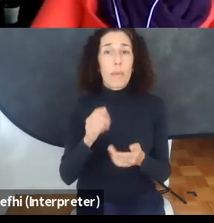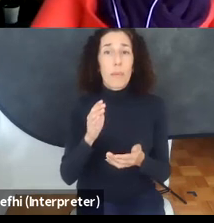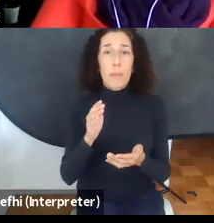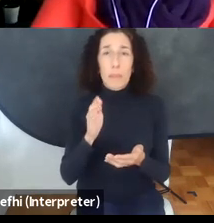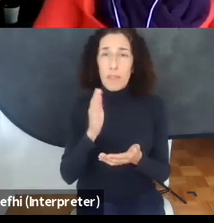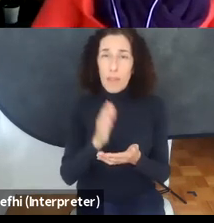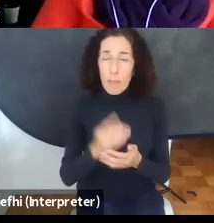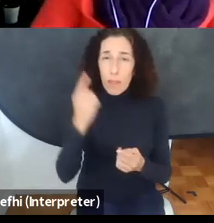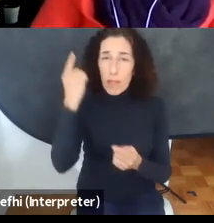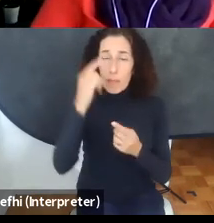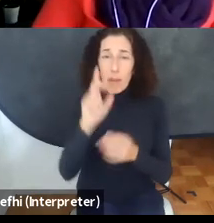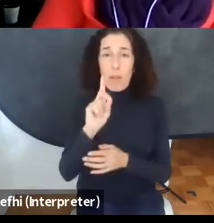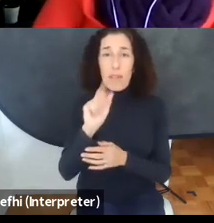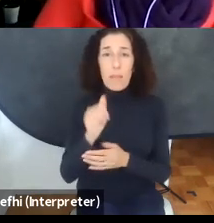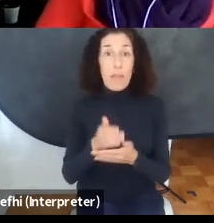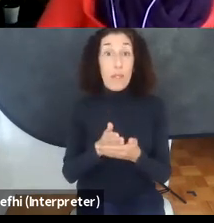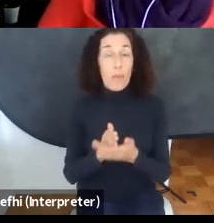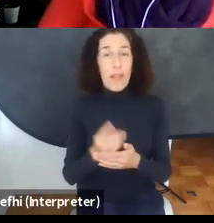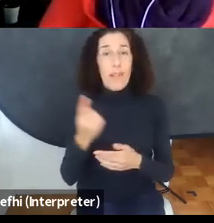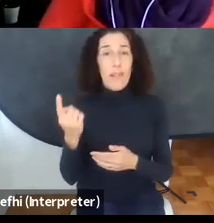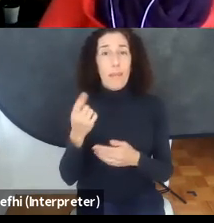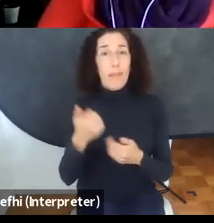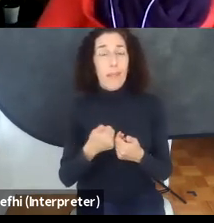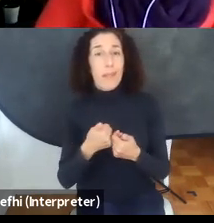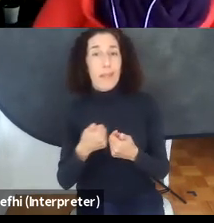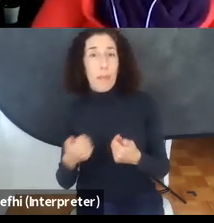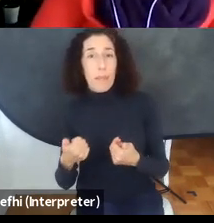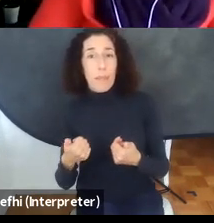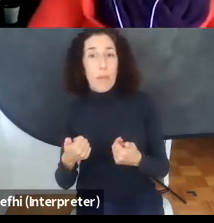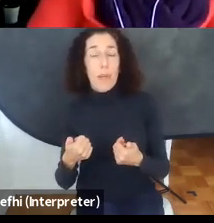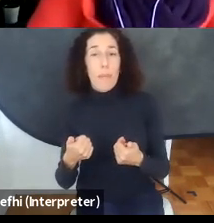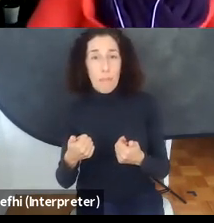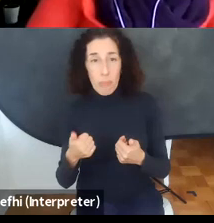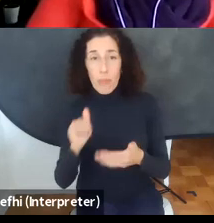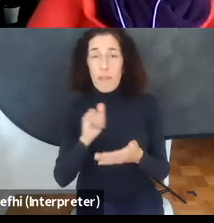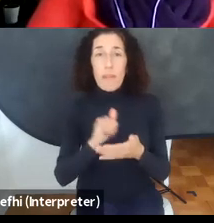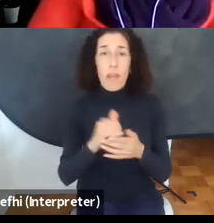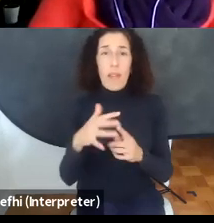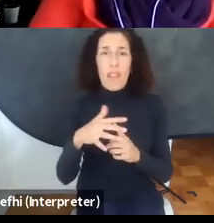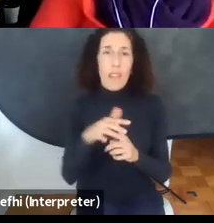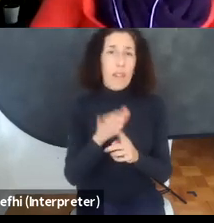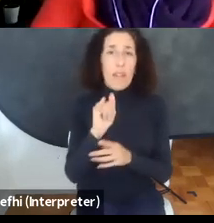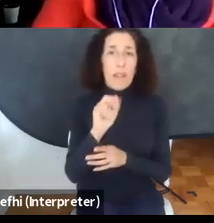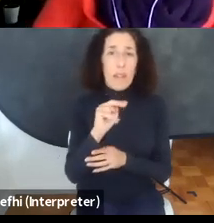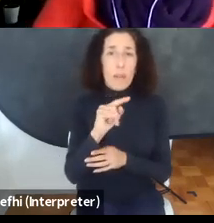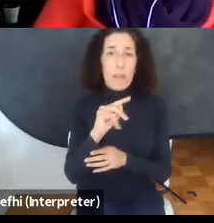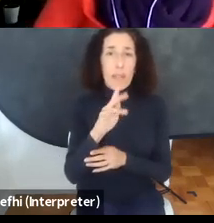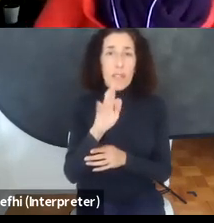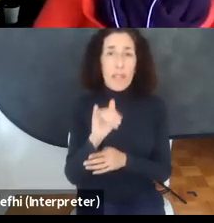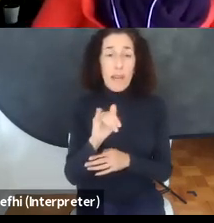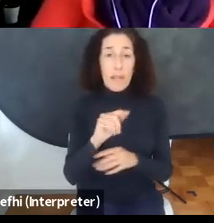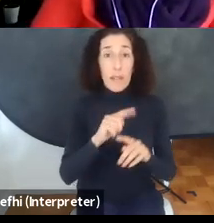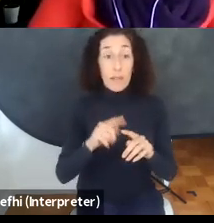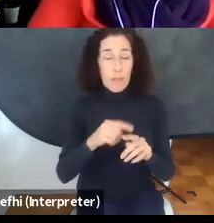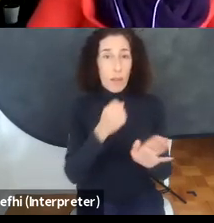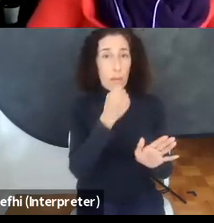something separate. And going along with that, we need to bring intersectionality across all our movements. We have to not have